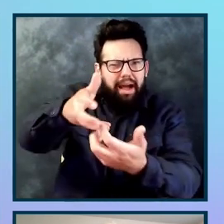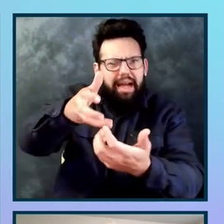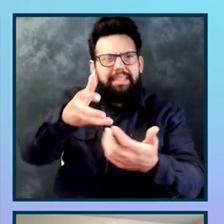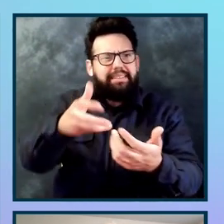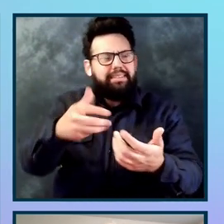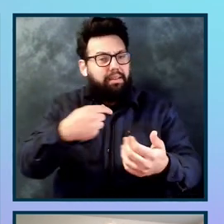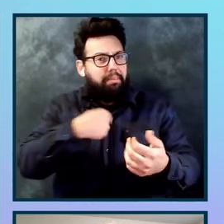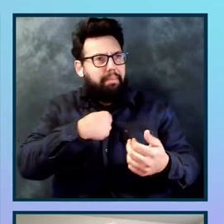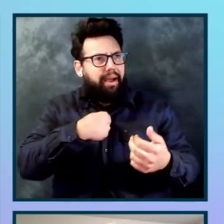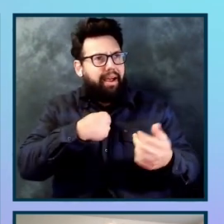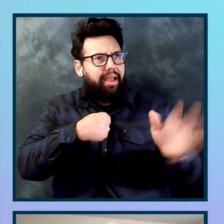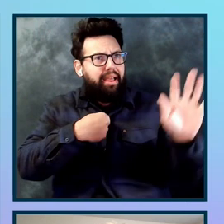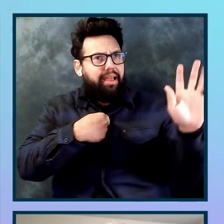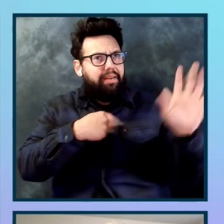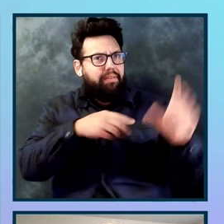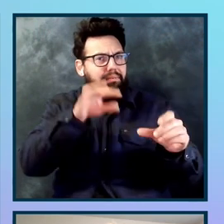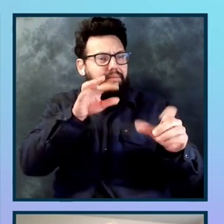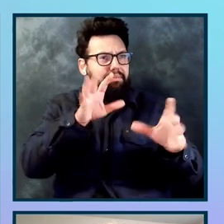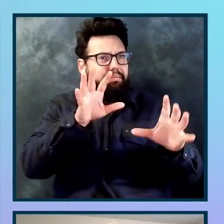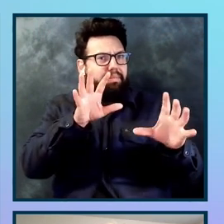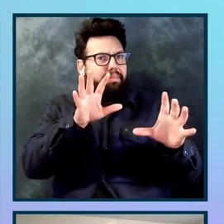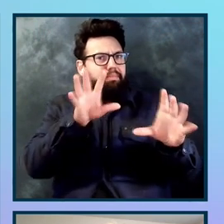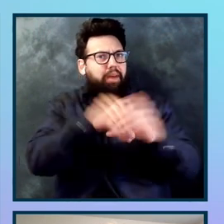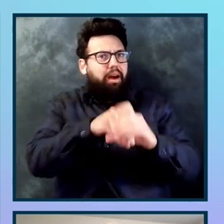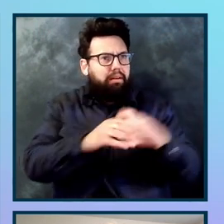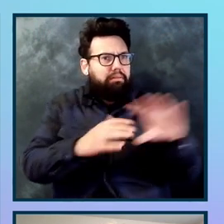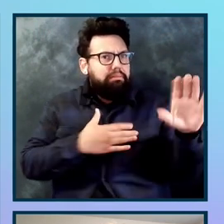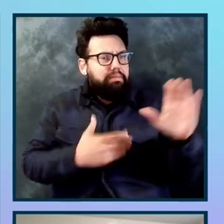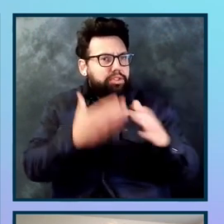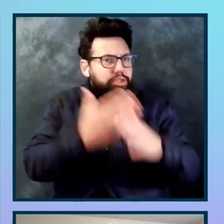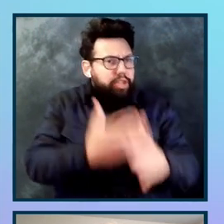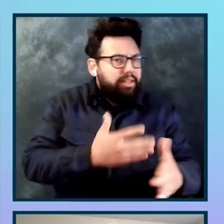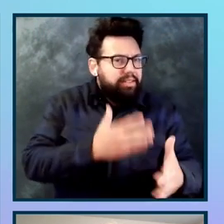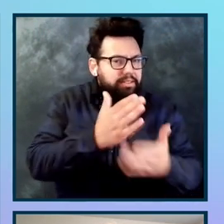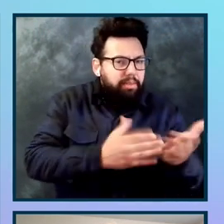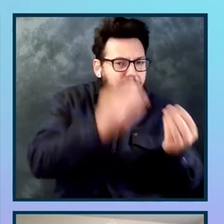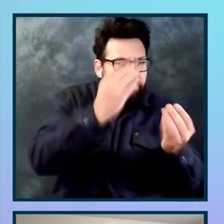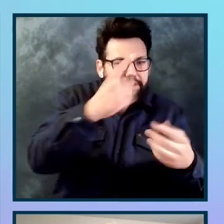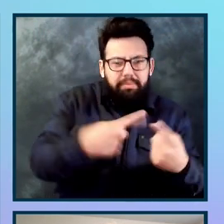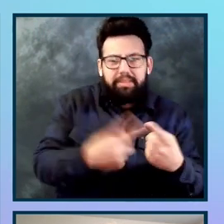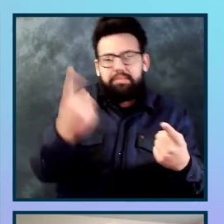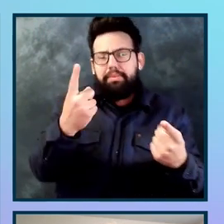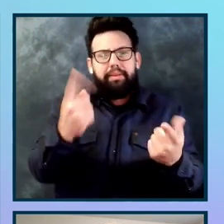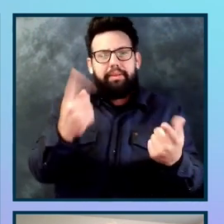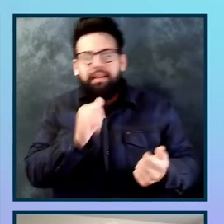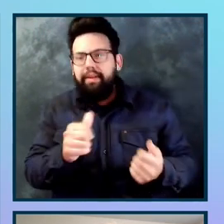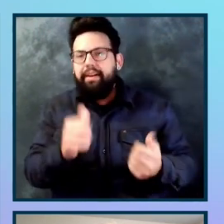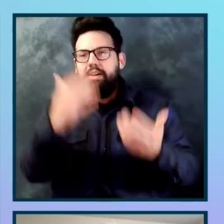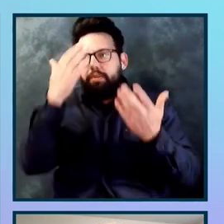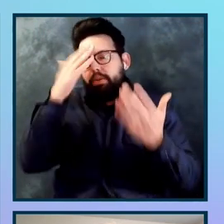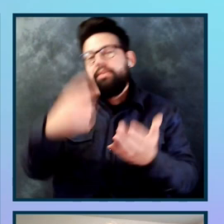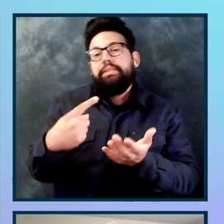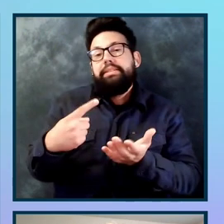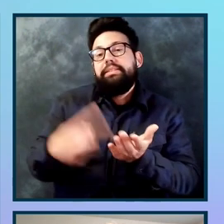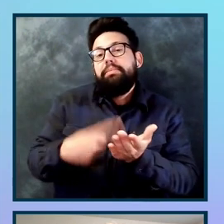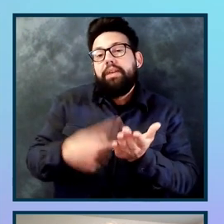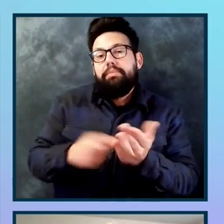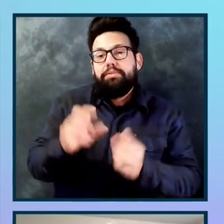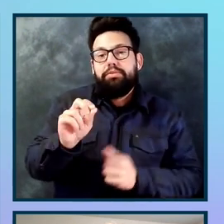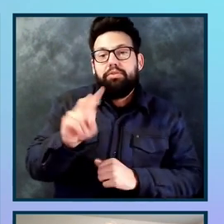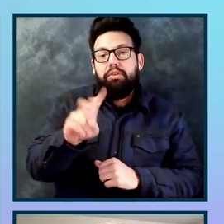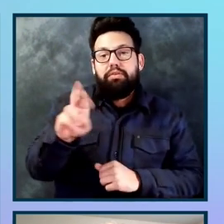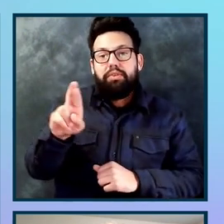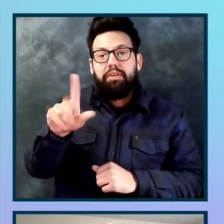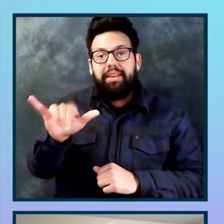opting into something, if I'm opting out of it. And that's another thing, by the way. Sometimes overlays will say, hit this keystroke to opt